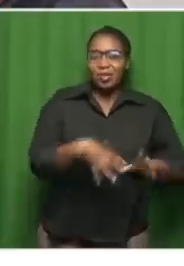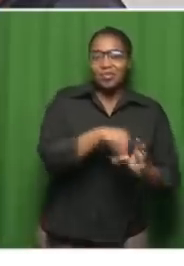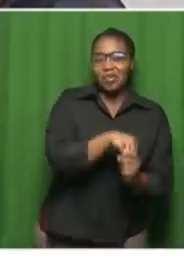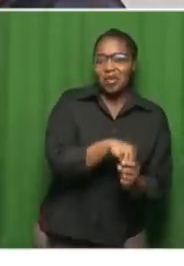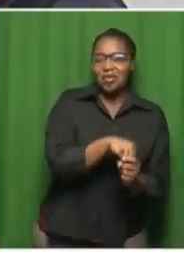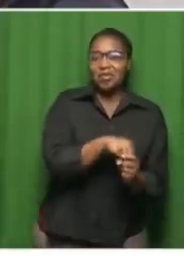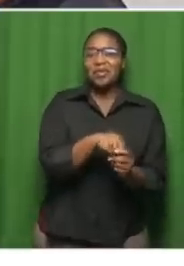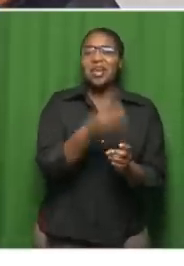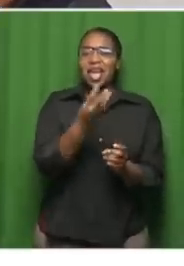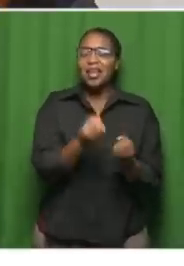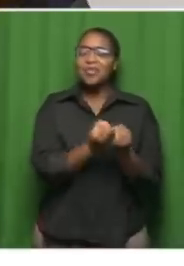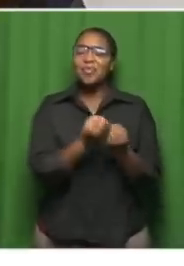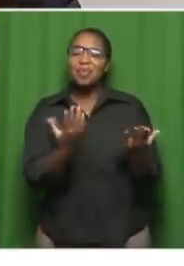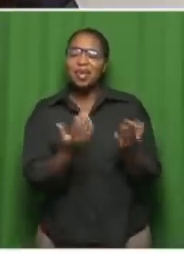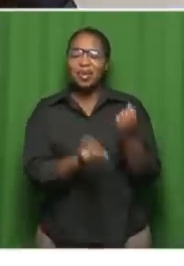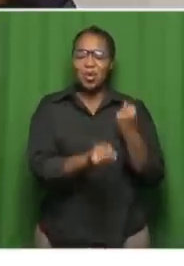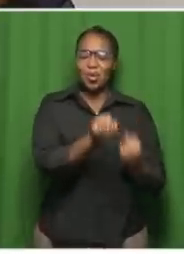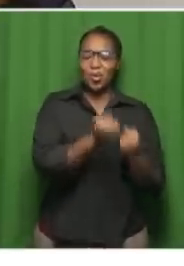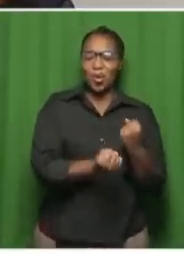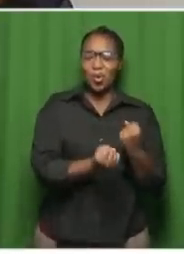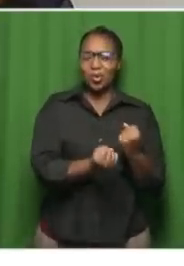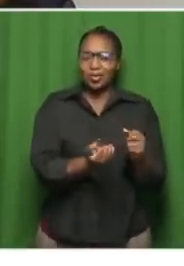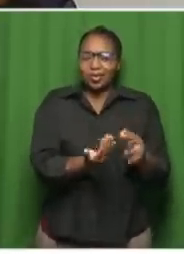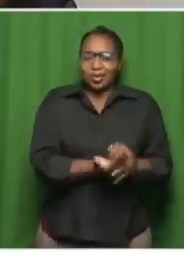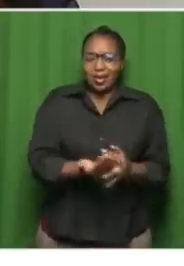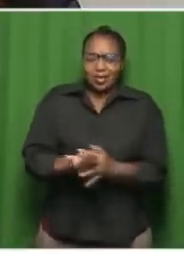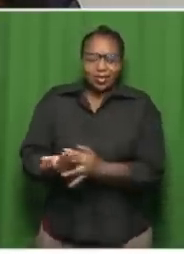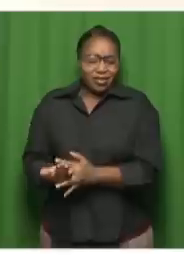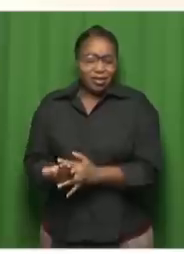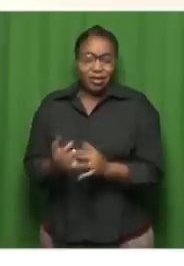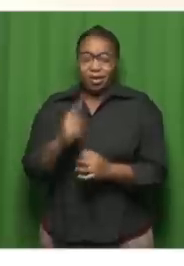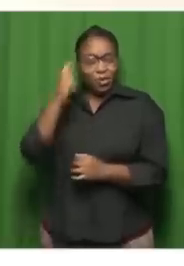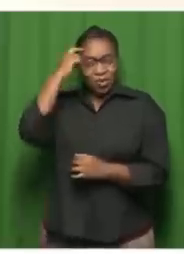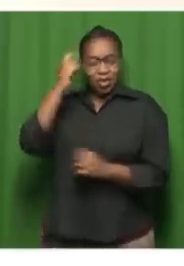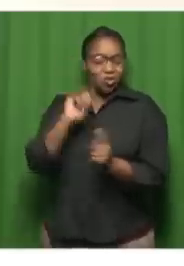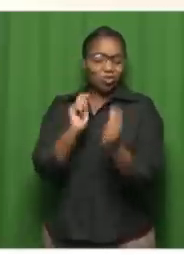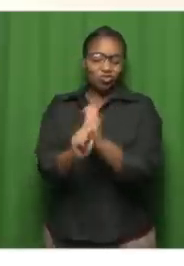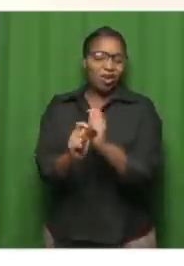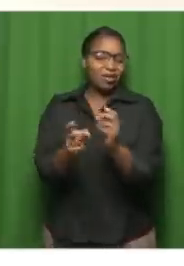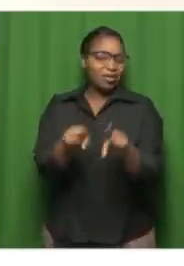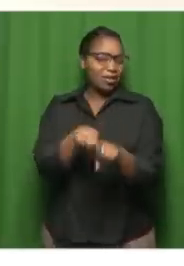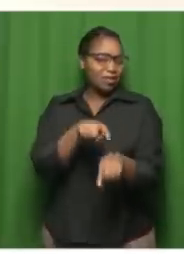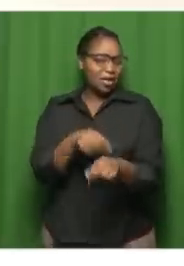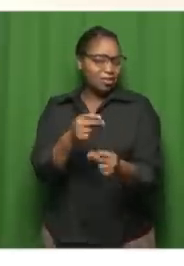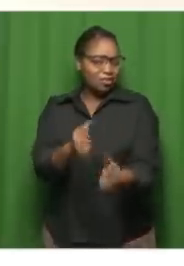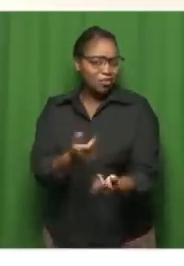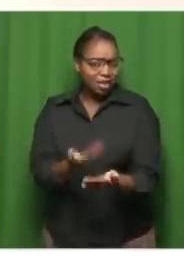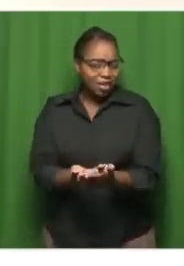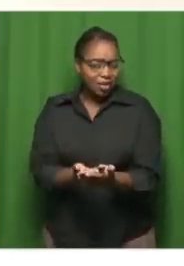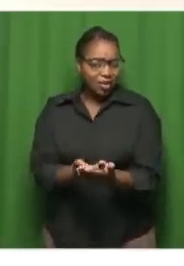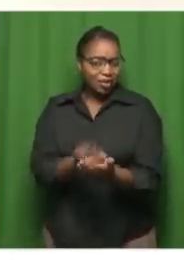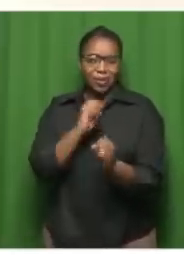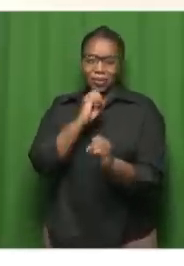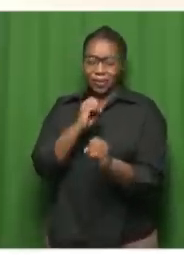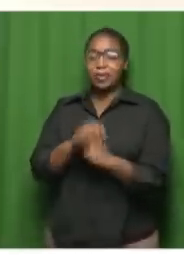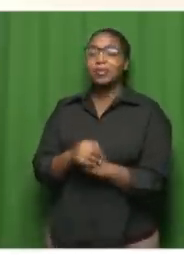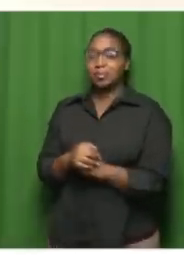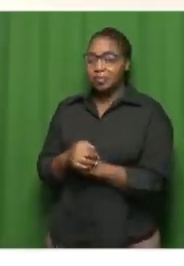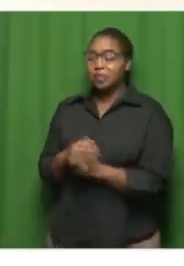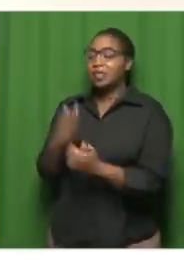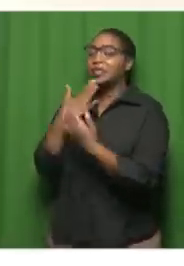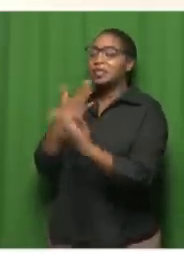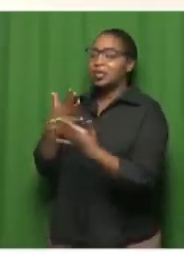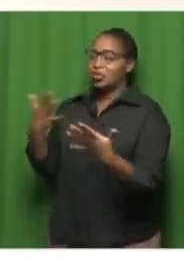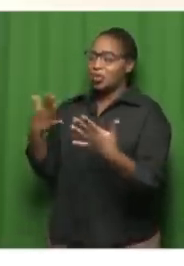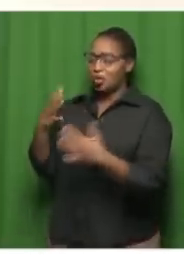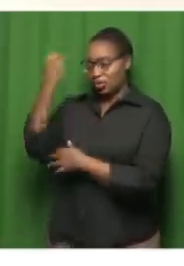things will suddenly change overnight. All right, we leave it there. Political analyst Professor Sethulego Matebesi, thank you